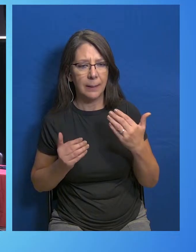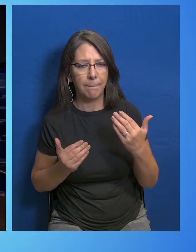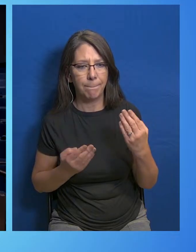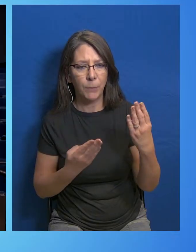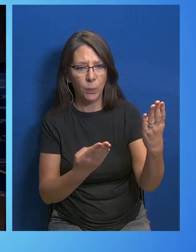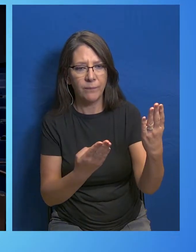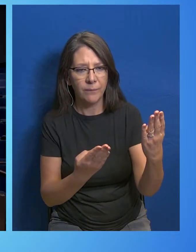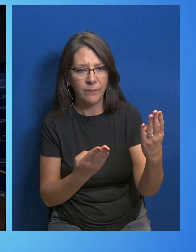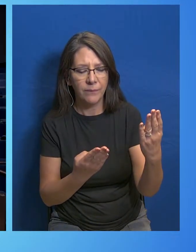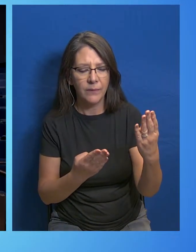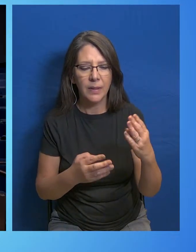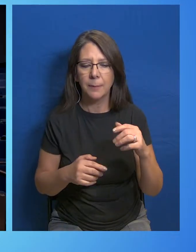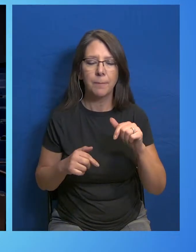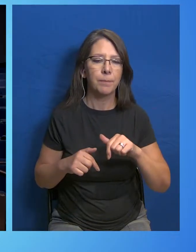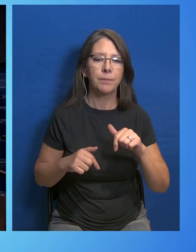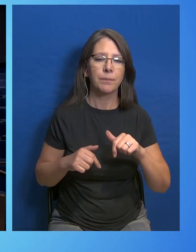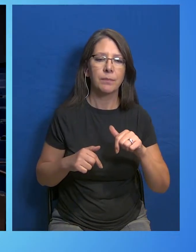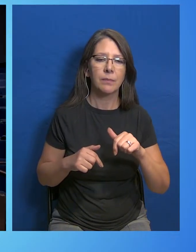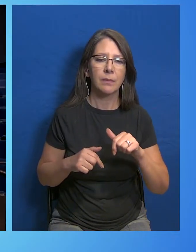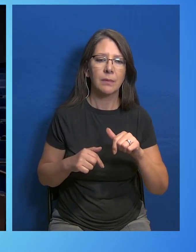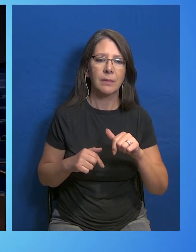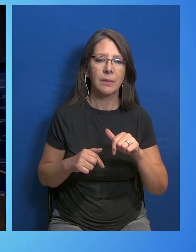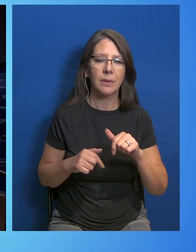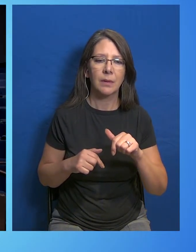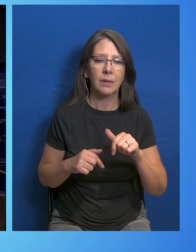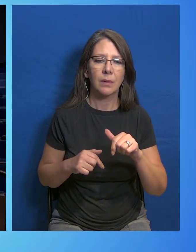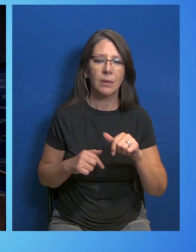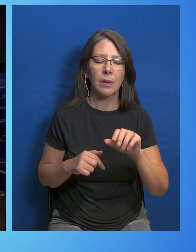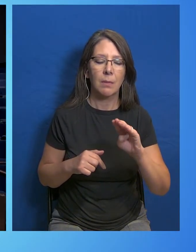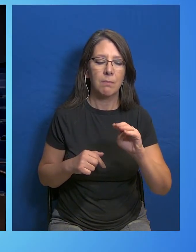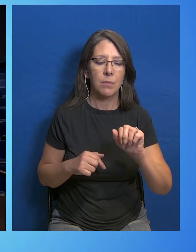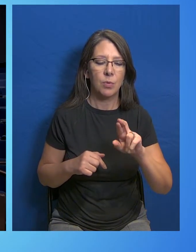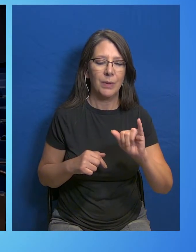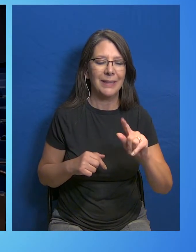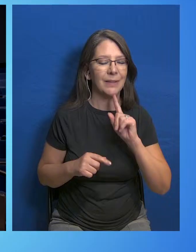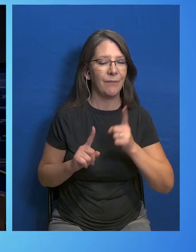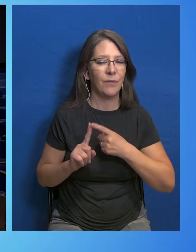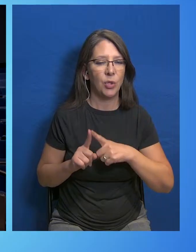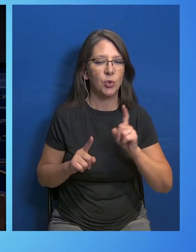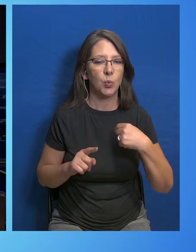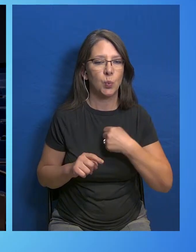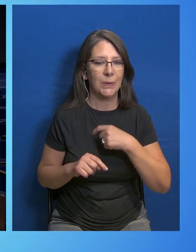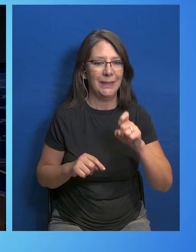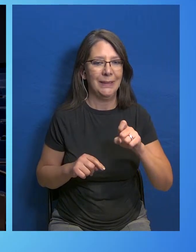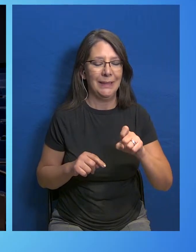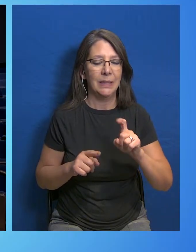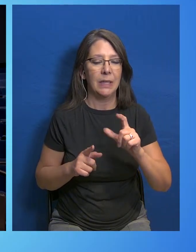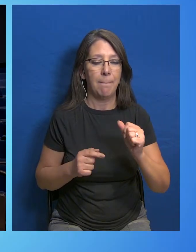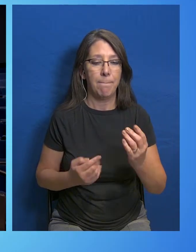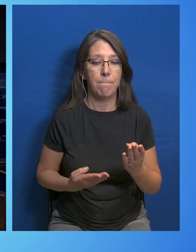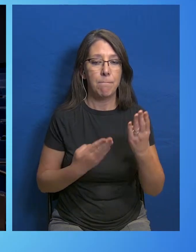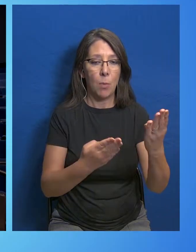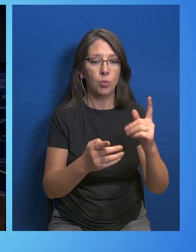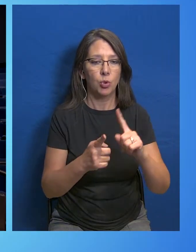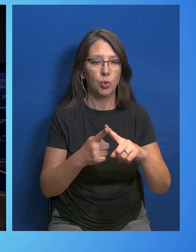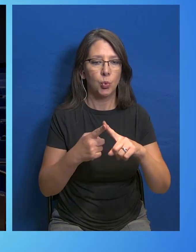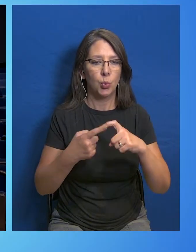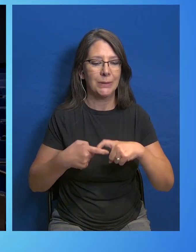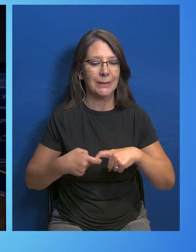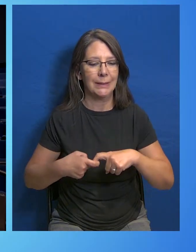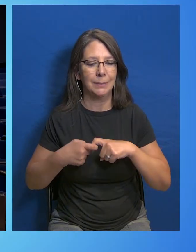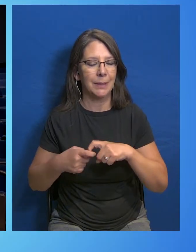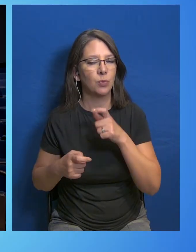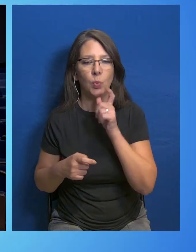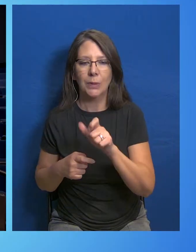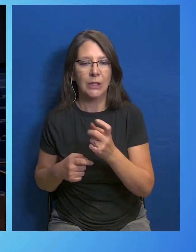Go ahead, Maria. I believe that we first need a motion to suspend the two reads. Oh, okay.